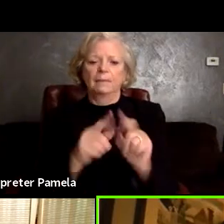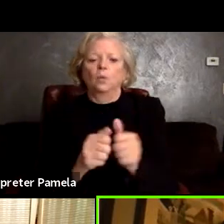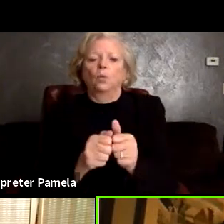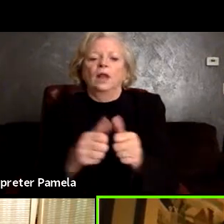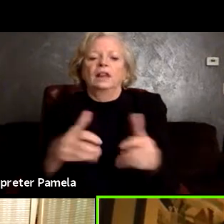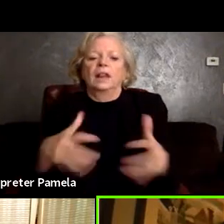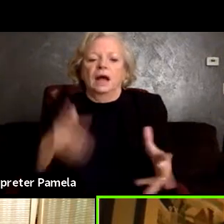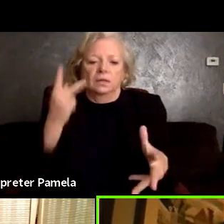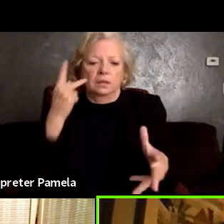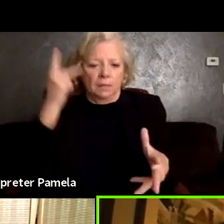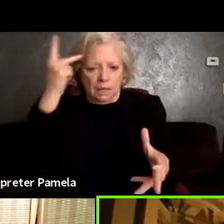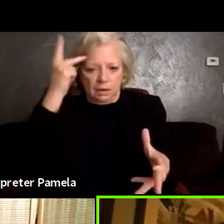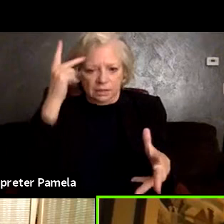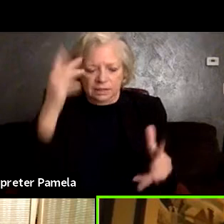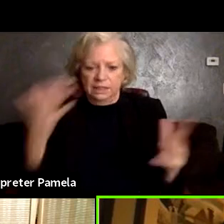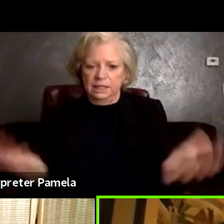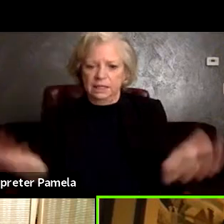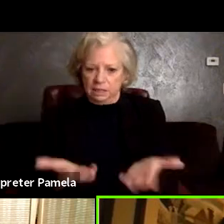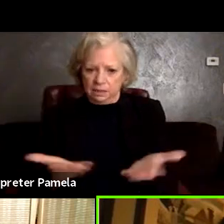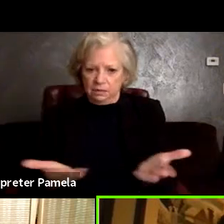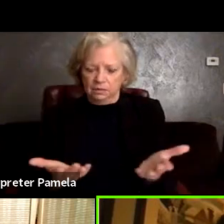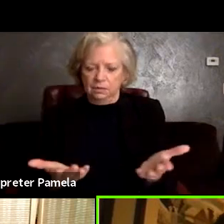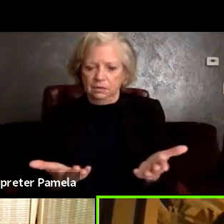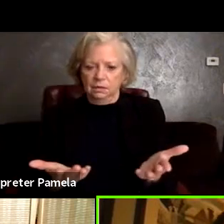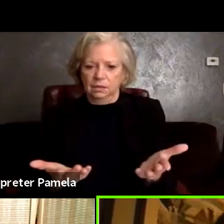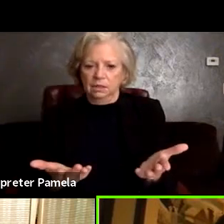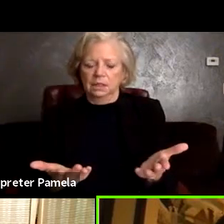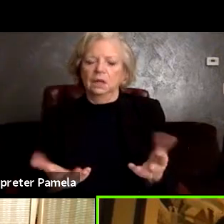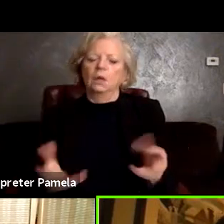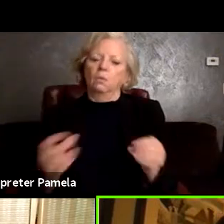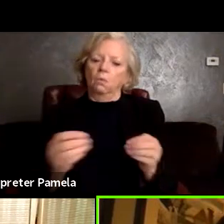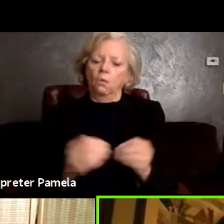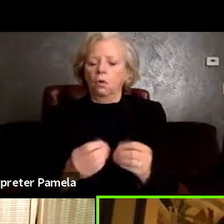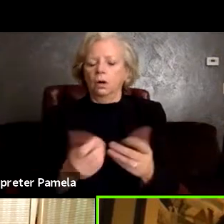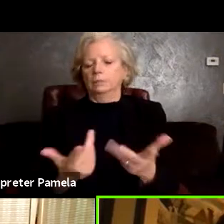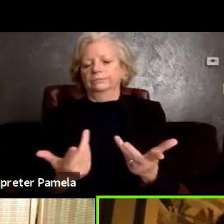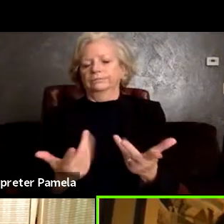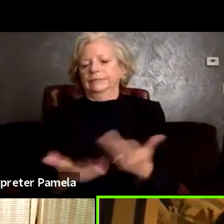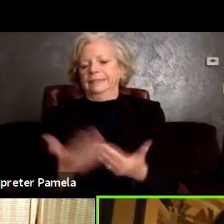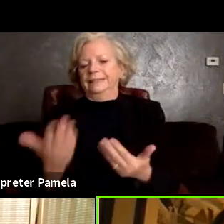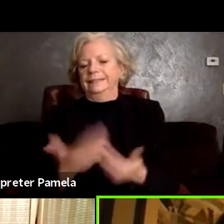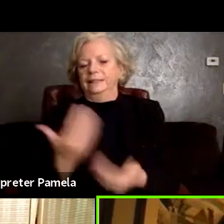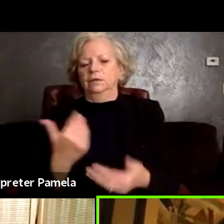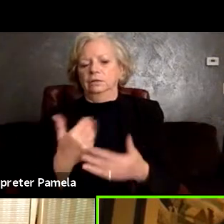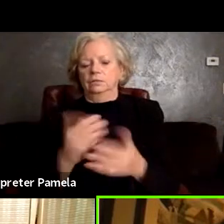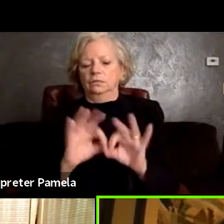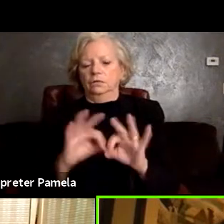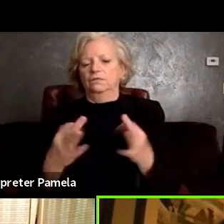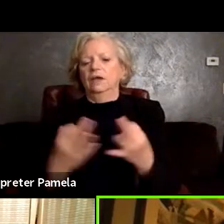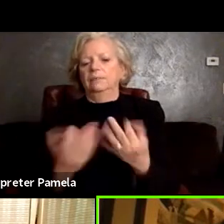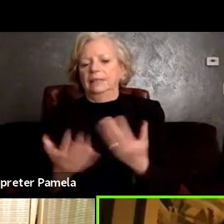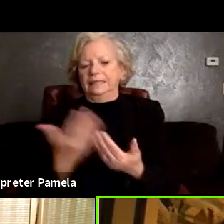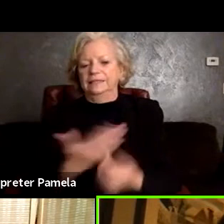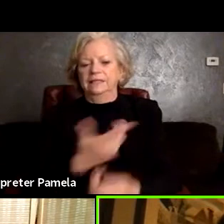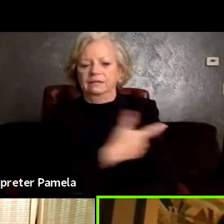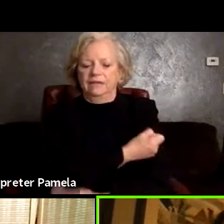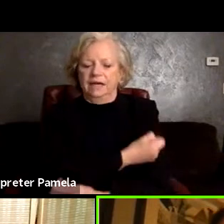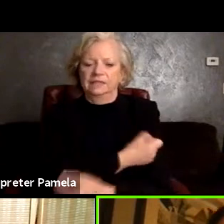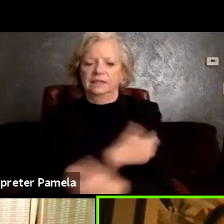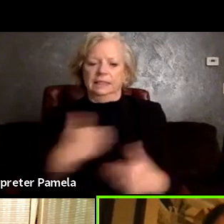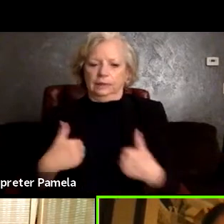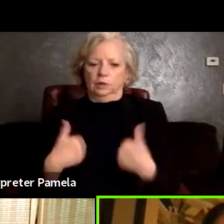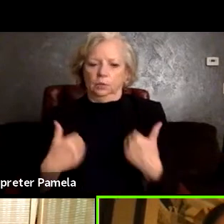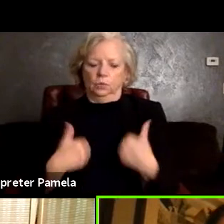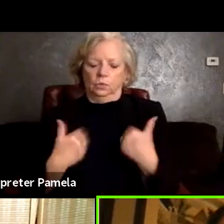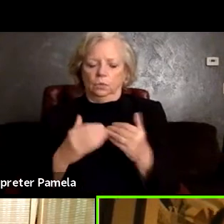there to be present. I think to make it more convenient for families and easier to vaccinate youth. So that's where we're going